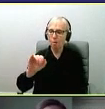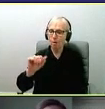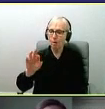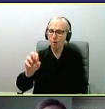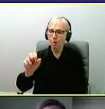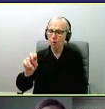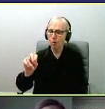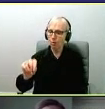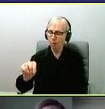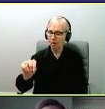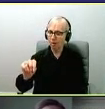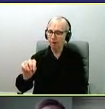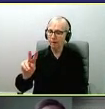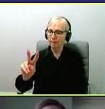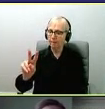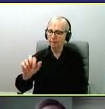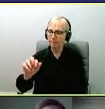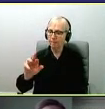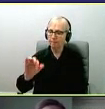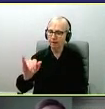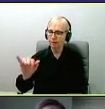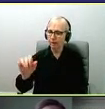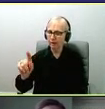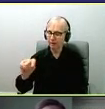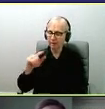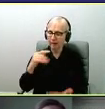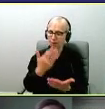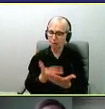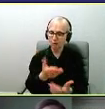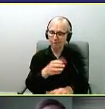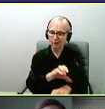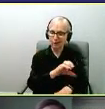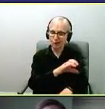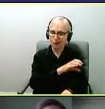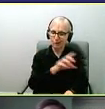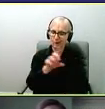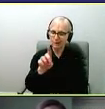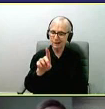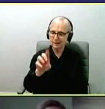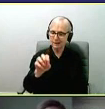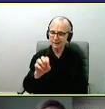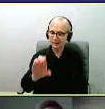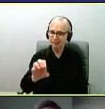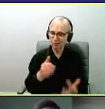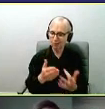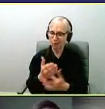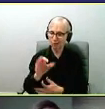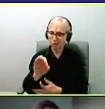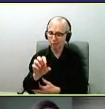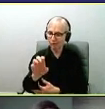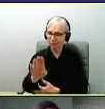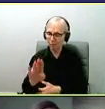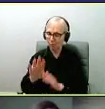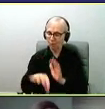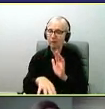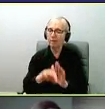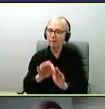in December through February and across the nation. And what we found was that with